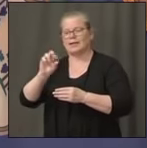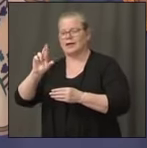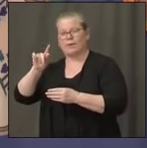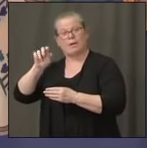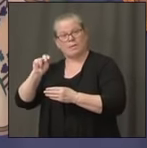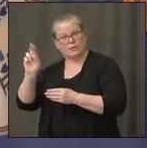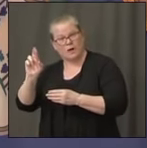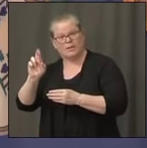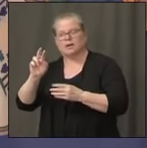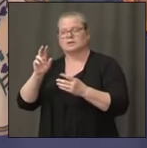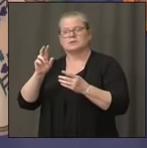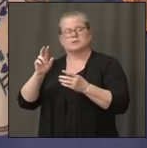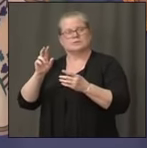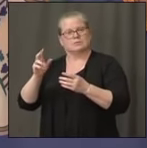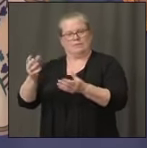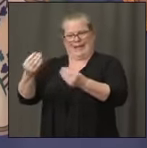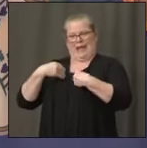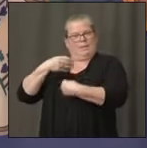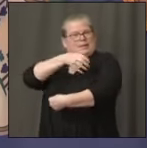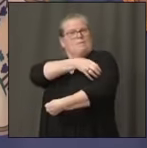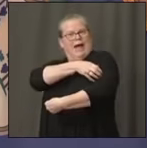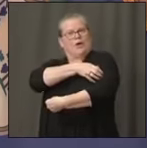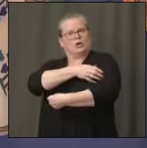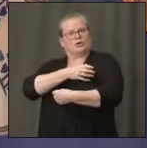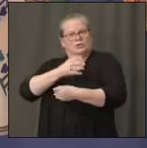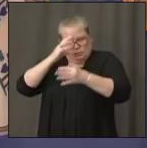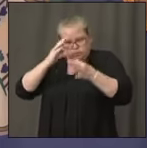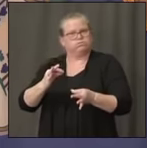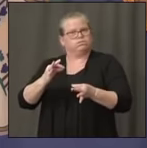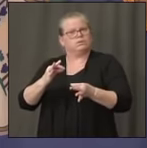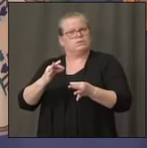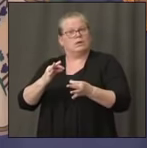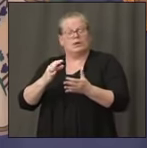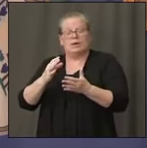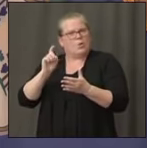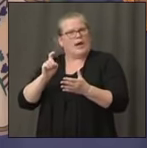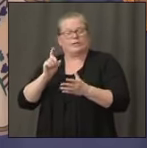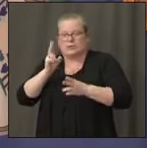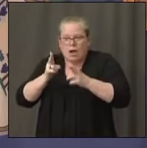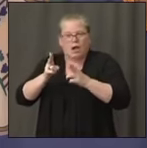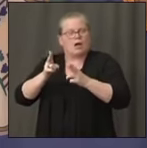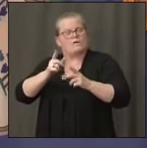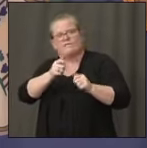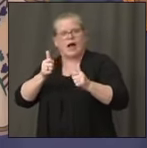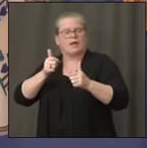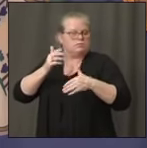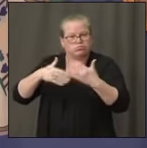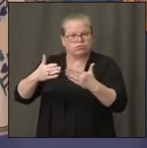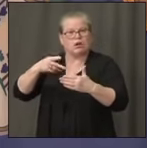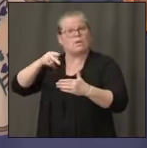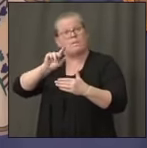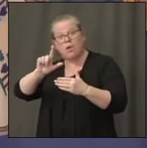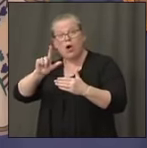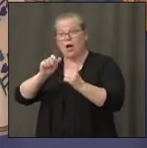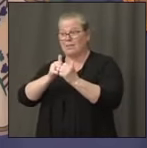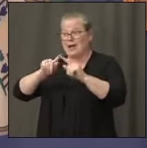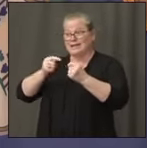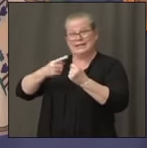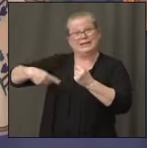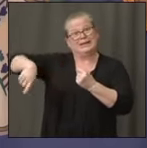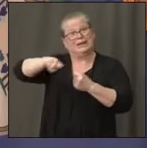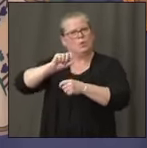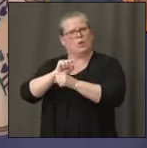move expeditiously. We worked, our team worked, Paul in particular, briefing the legislator, at least the legislative leadership on a regular